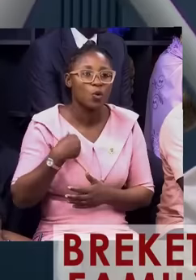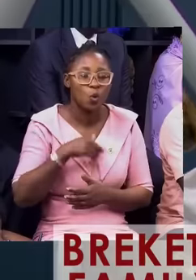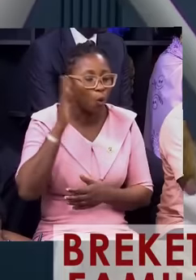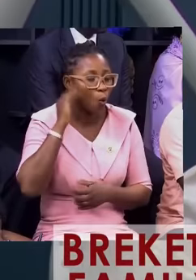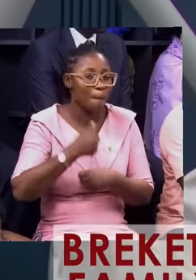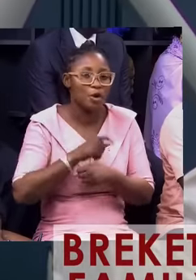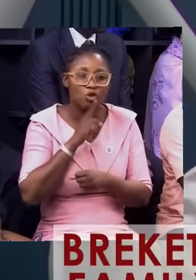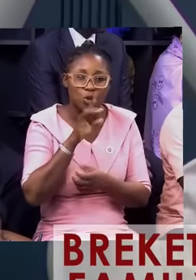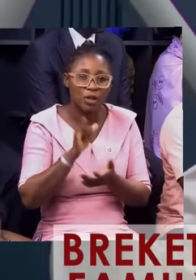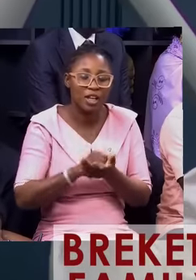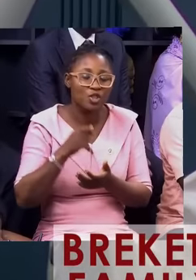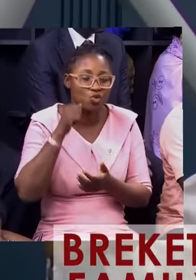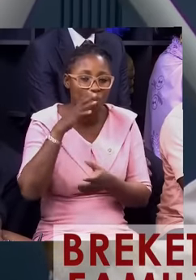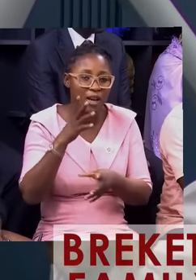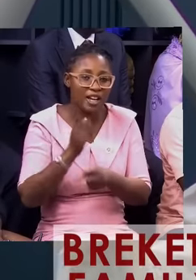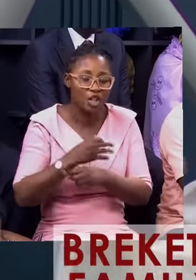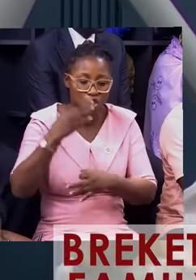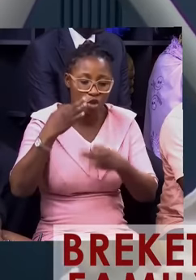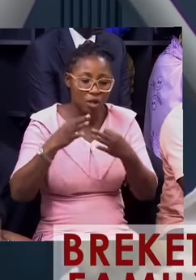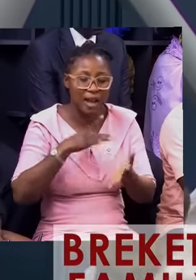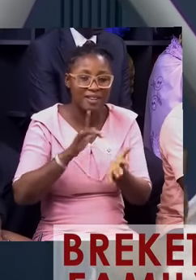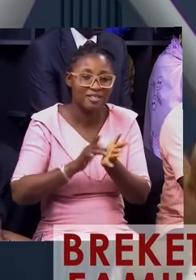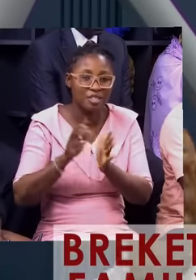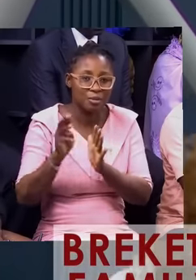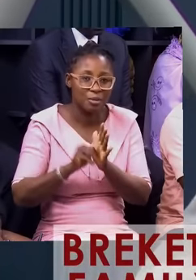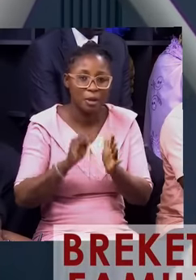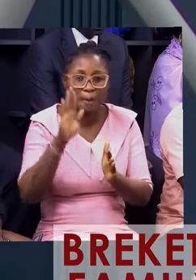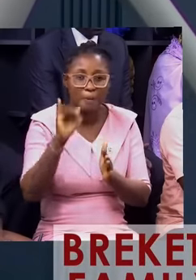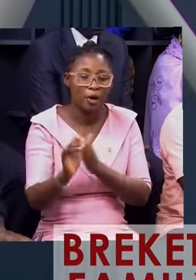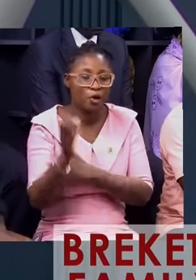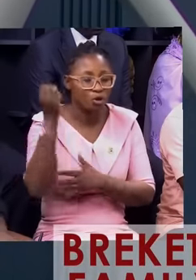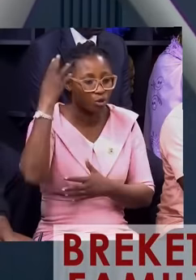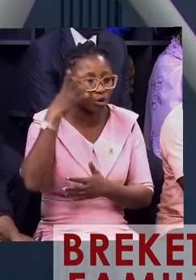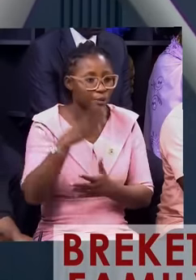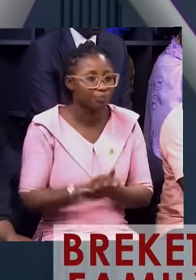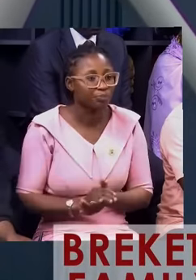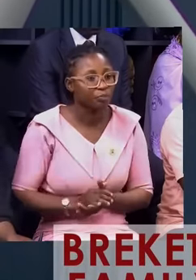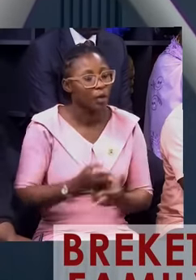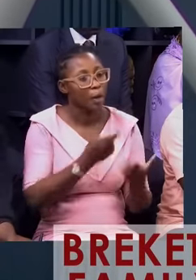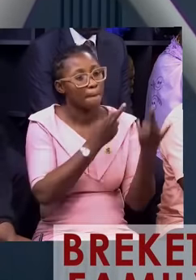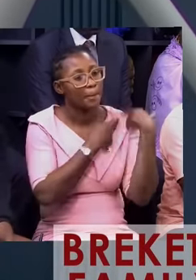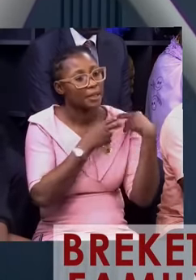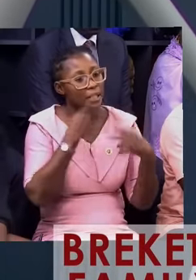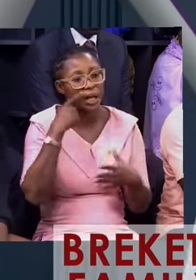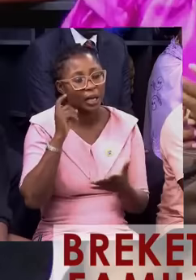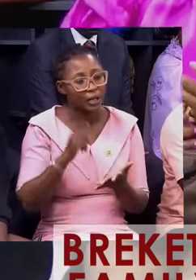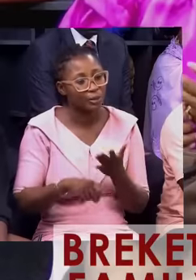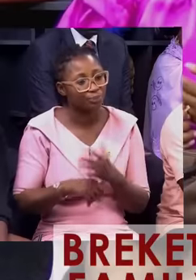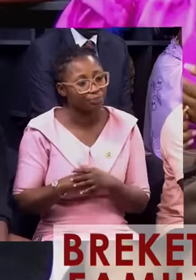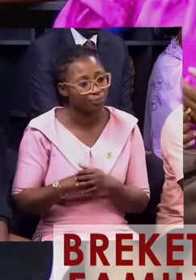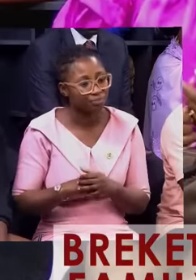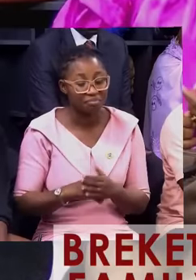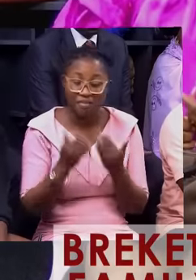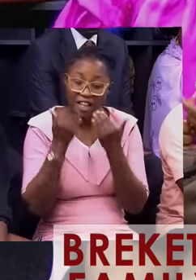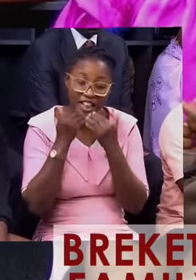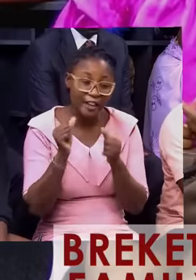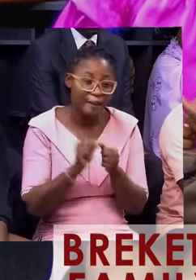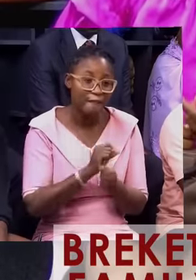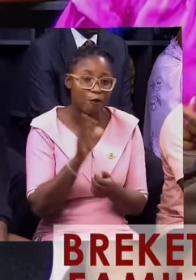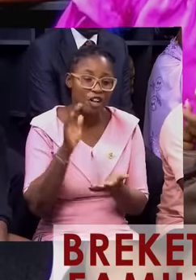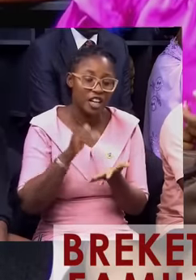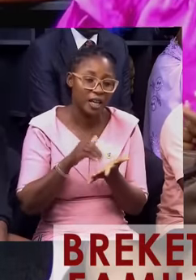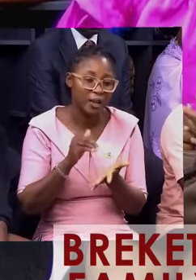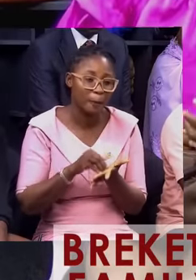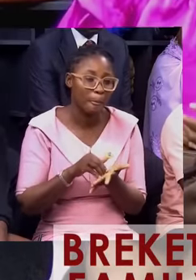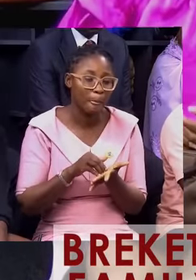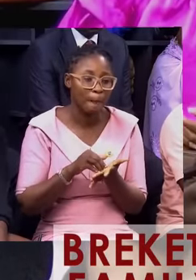go make sure say the woman get Justice and treatment by the grace of God yes manday secretary over to you um thank you everyone